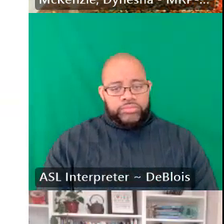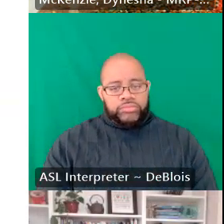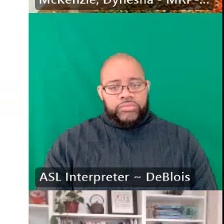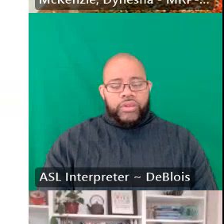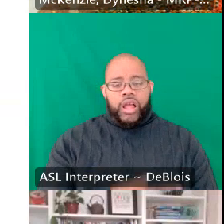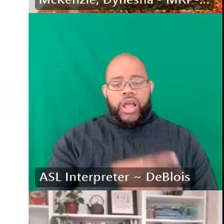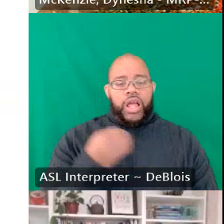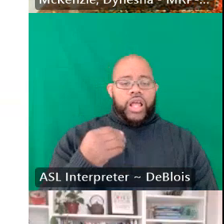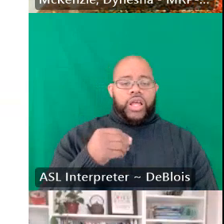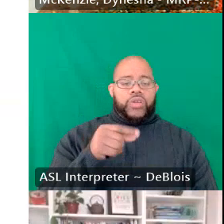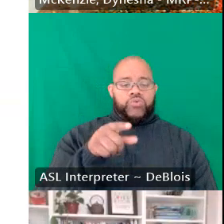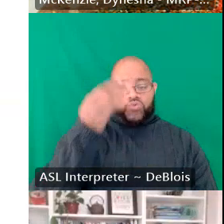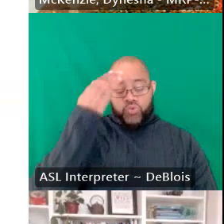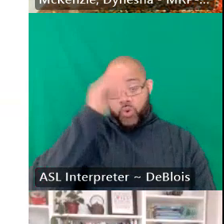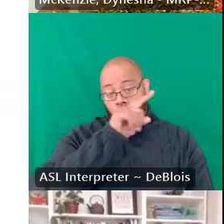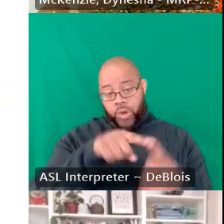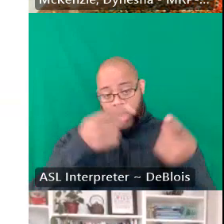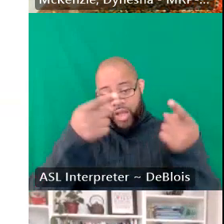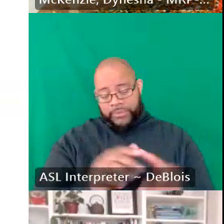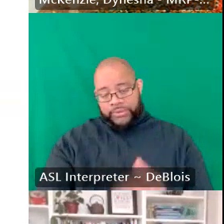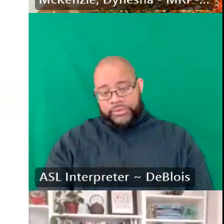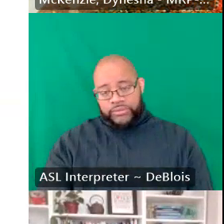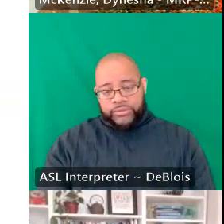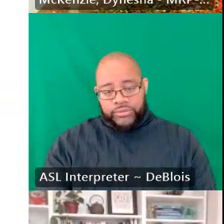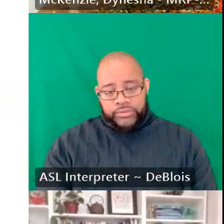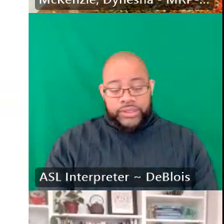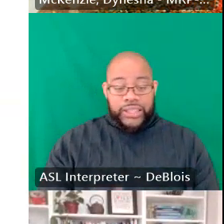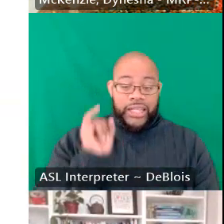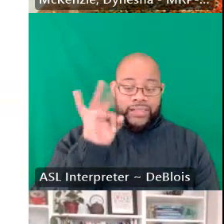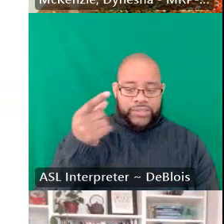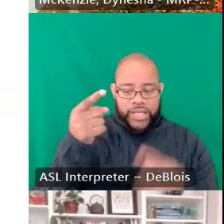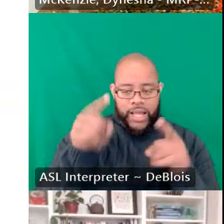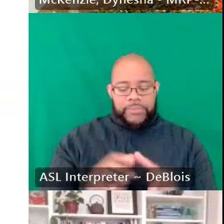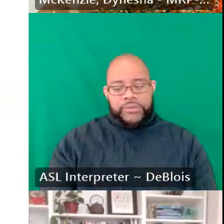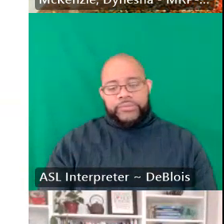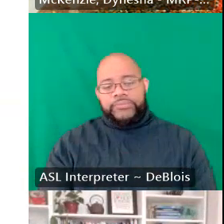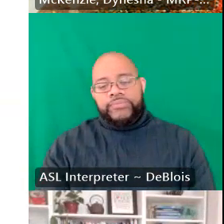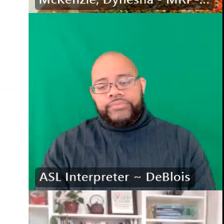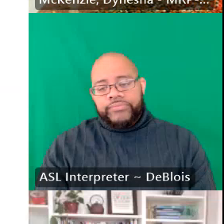And you'll know it when it happens, if it happens.